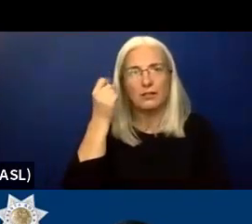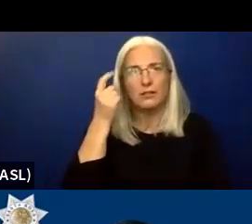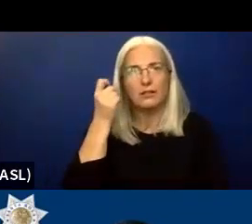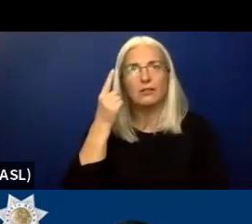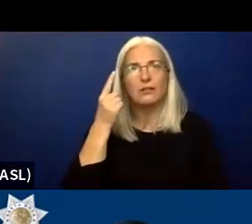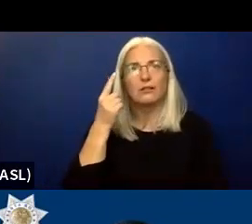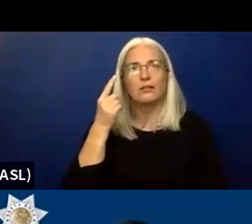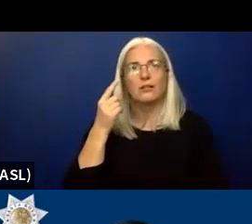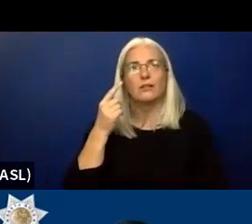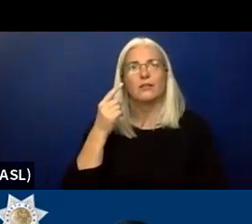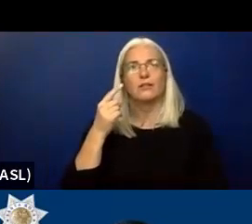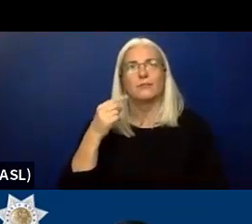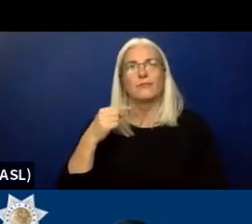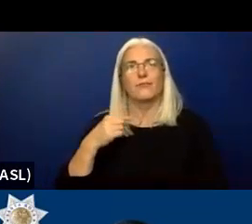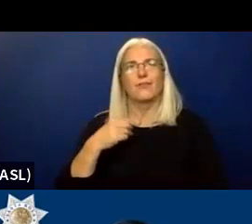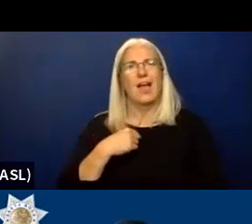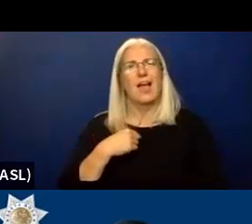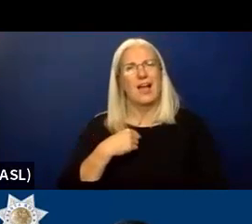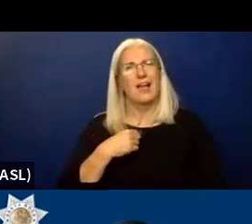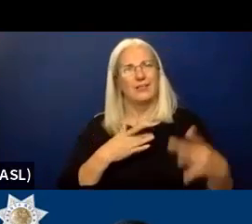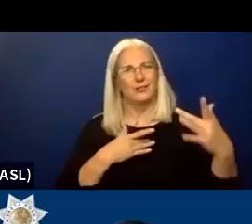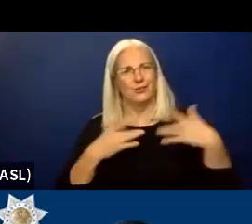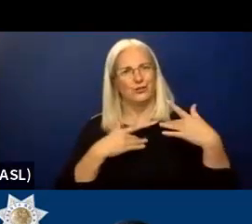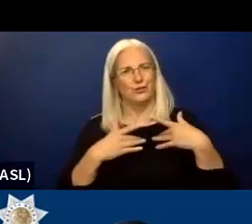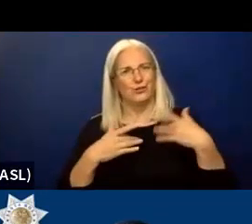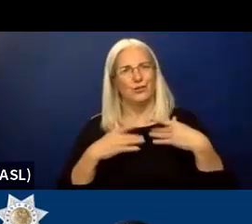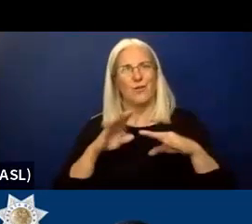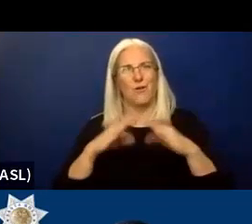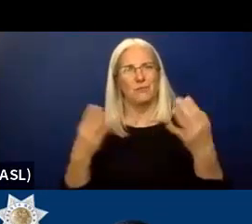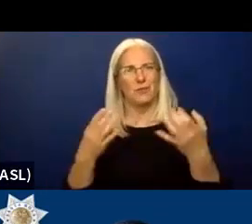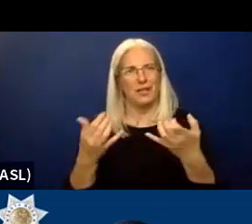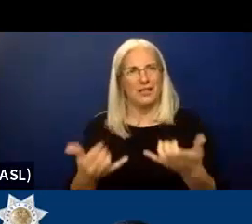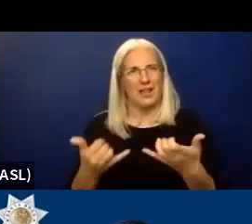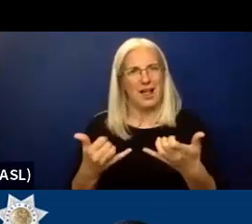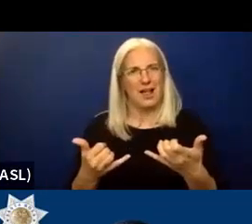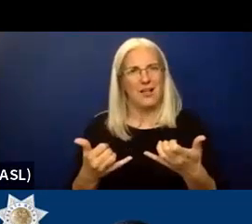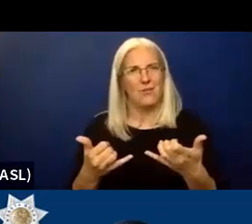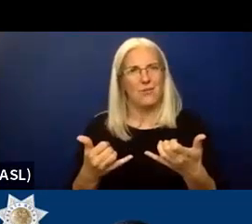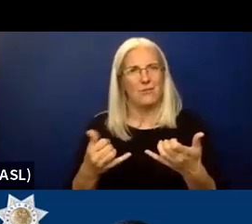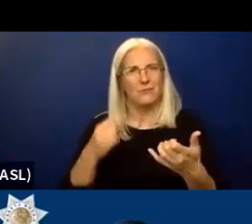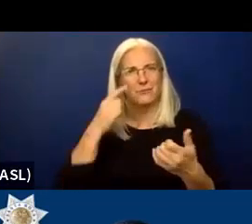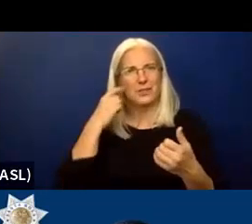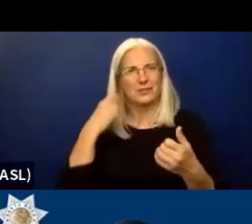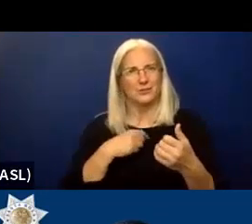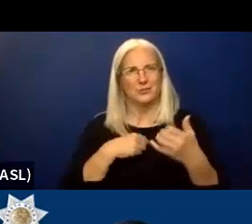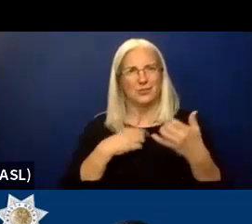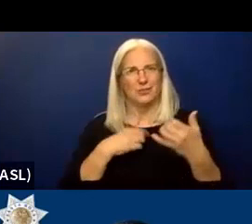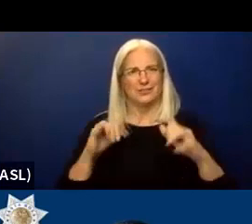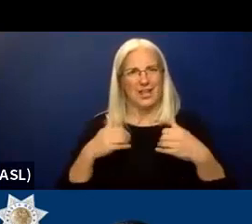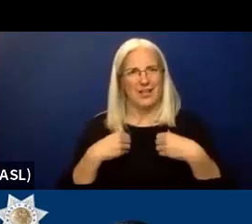I'm concerned about opening it up now when we still have folks, especially in the burn areas, not able to get